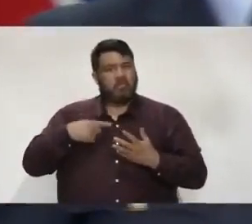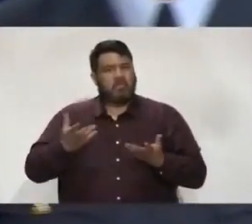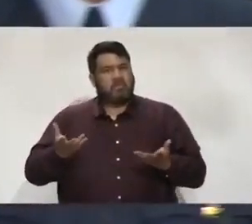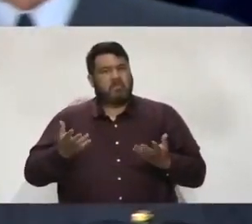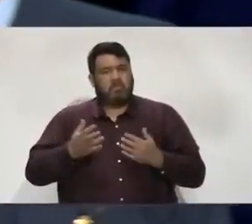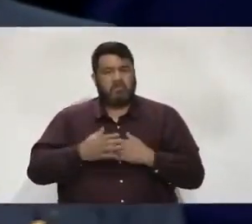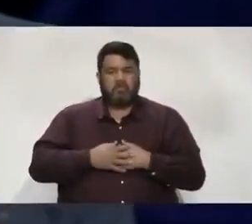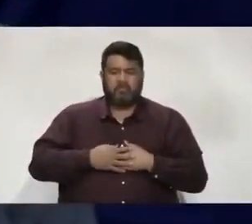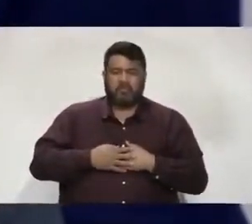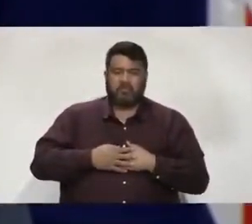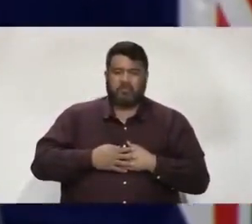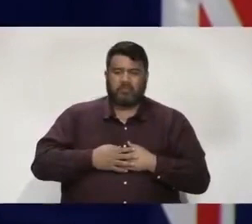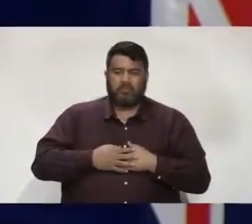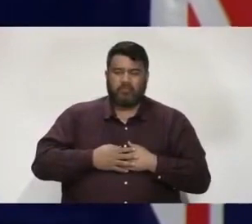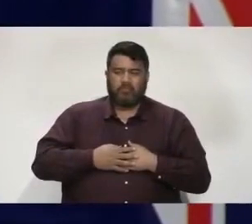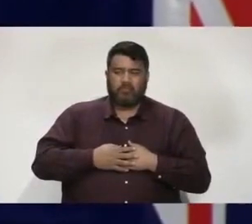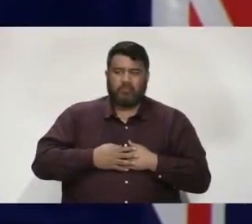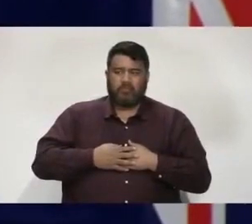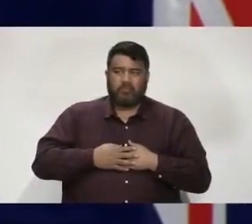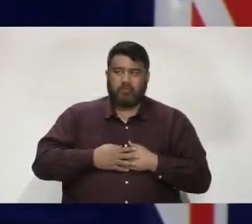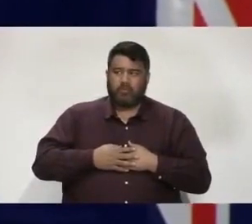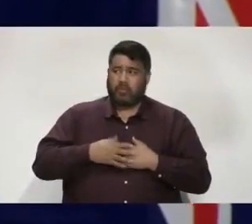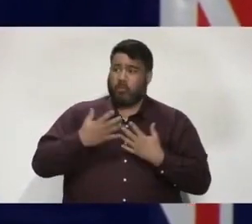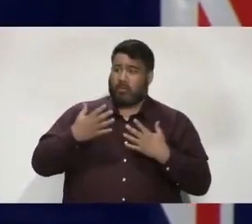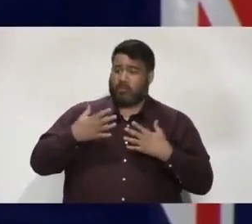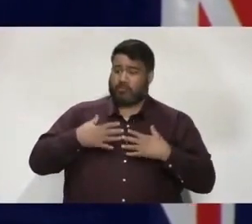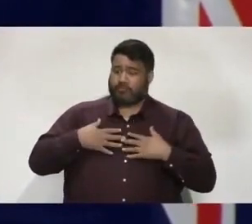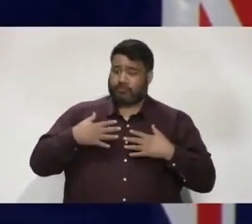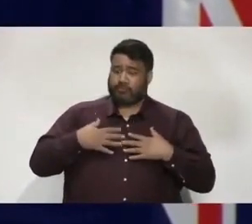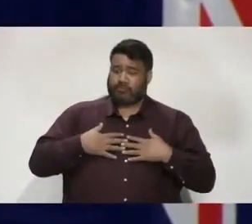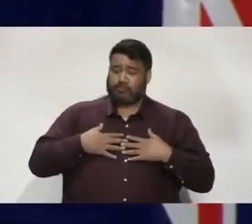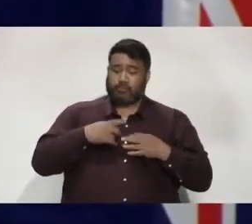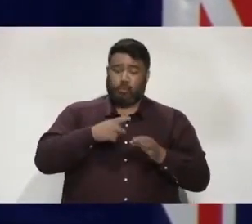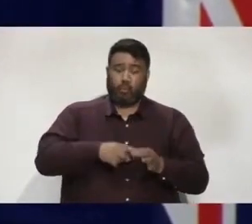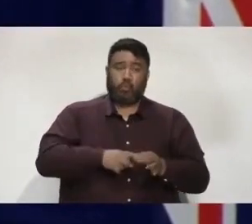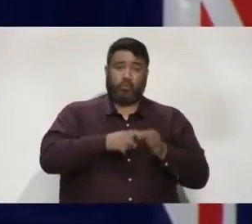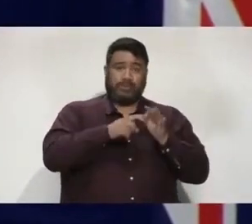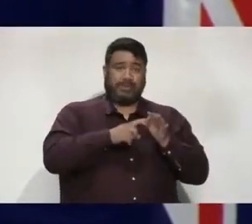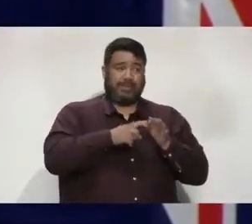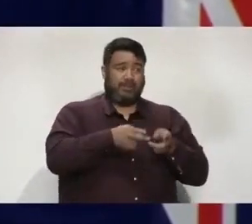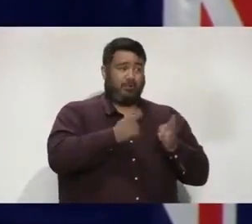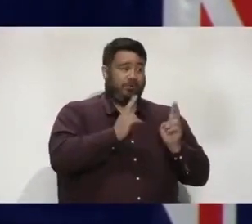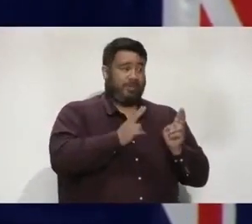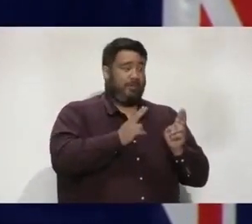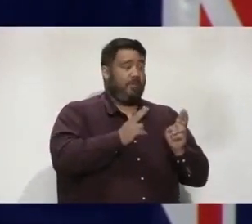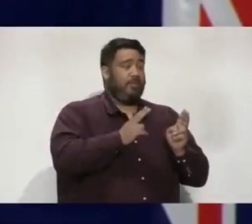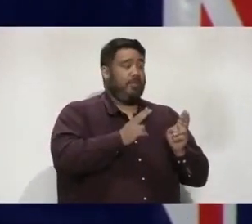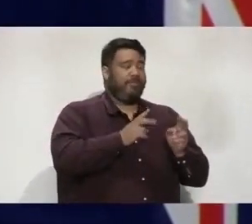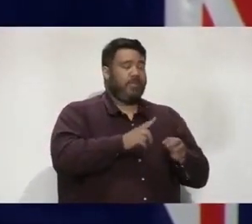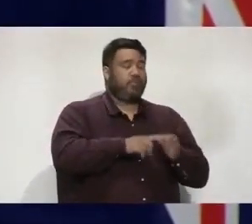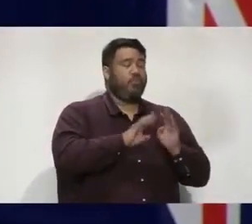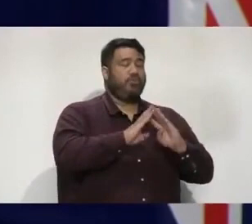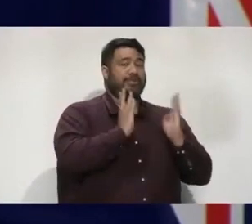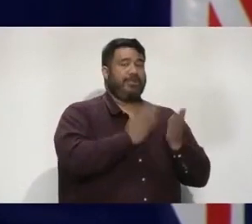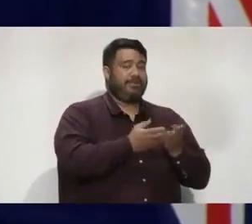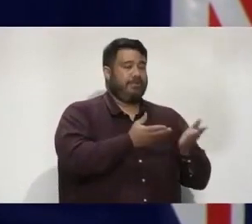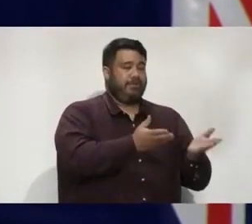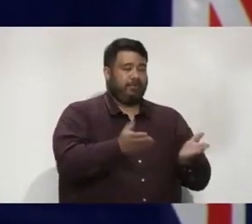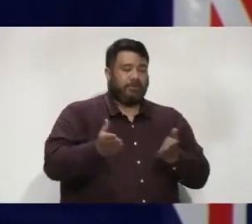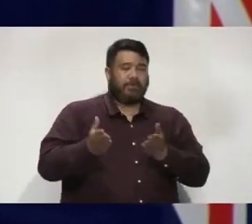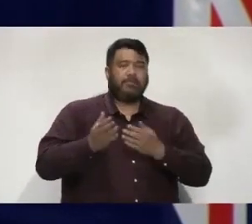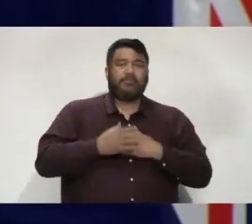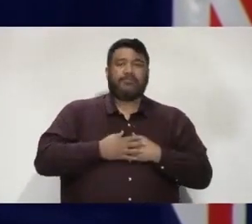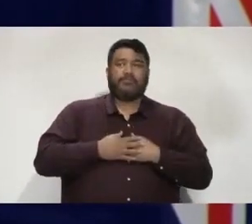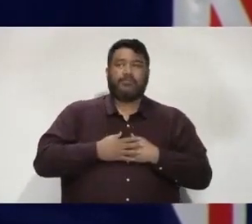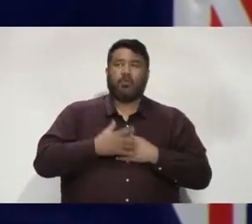It's important that we maintain sufficient capacity at any given time. So 10% remains a contingency surge